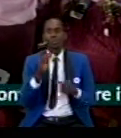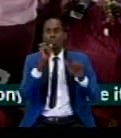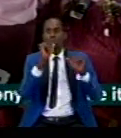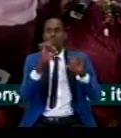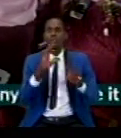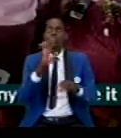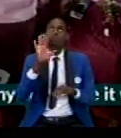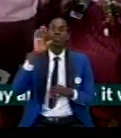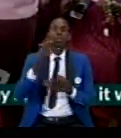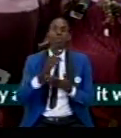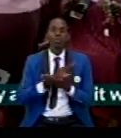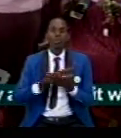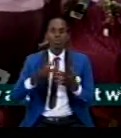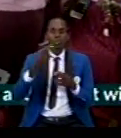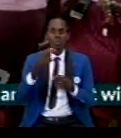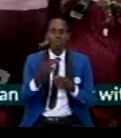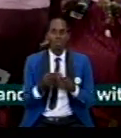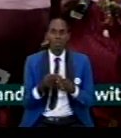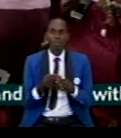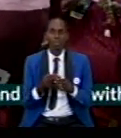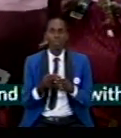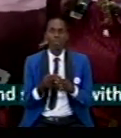God is still working.